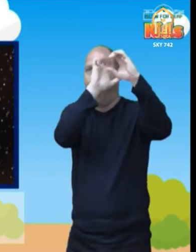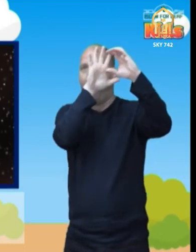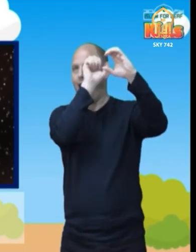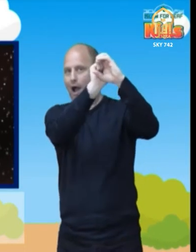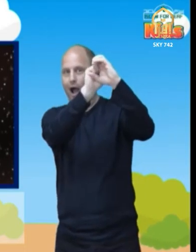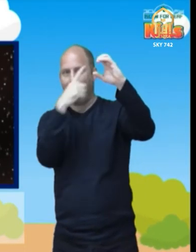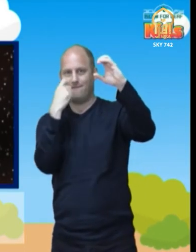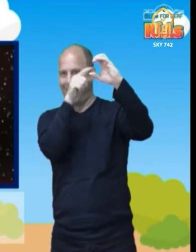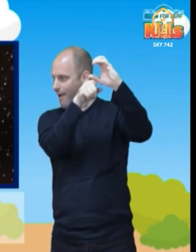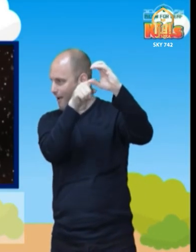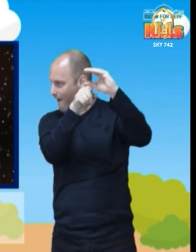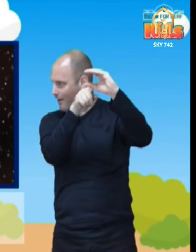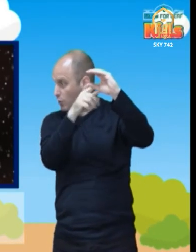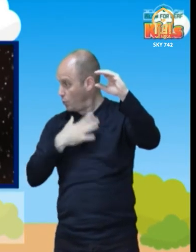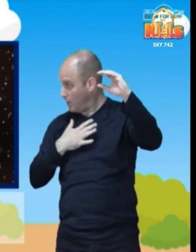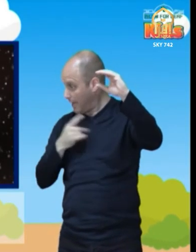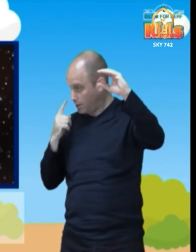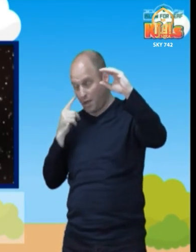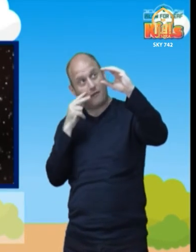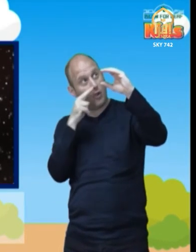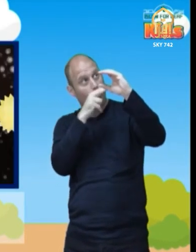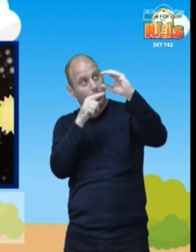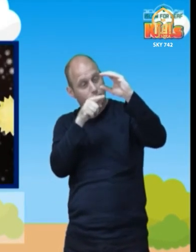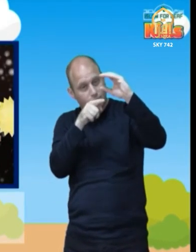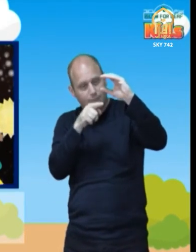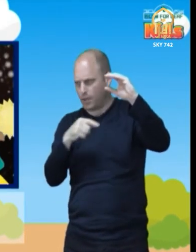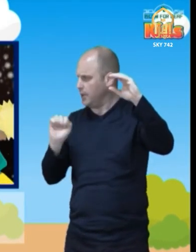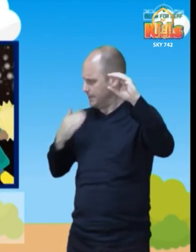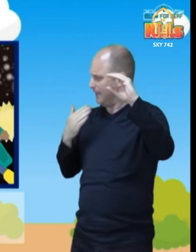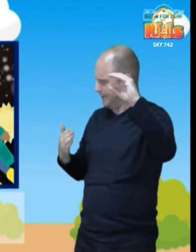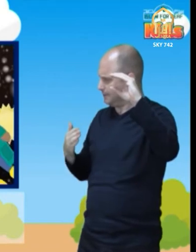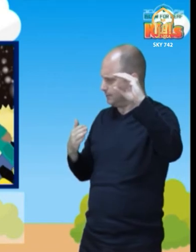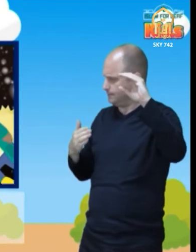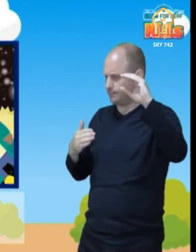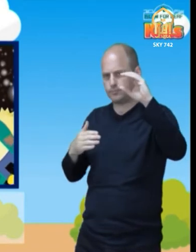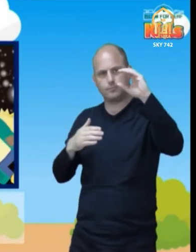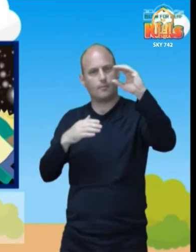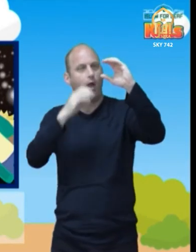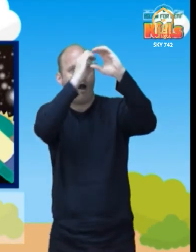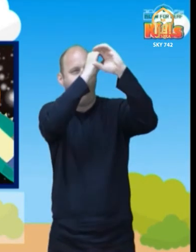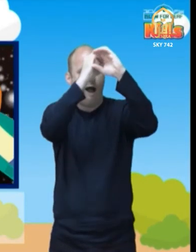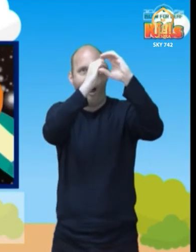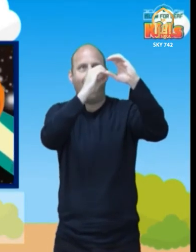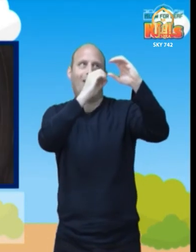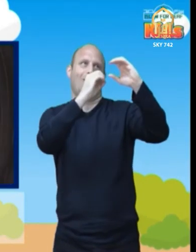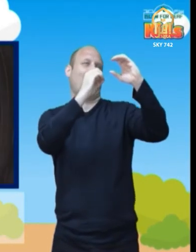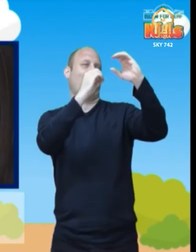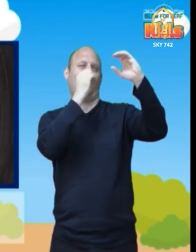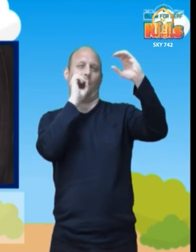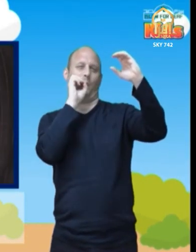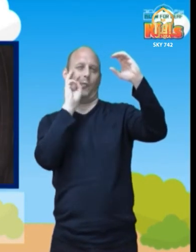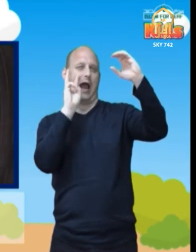It's very beautiful. Would you like to look, Sun Man? Yes, please, sis. Wow, how